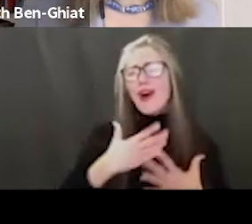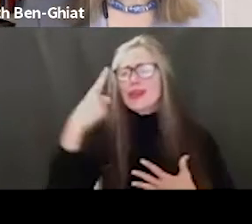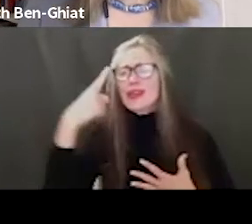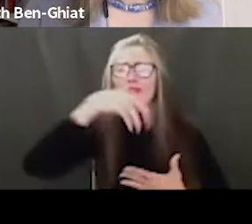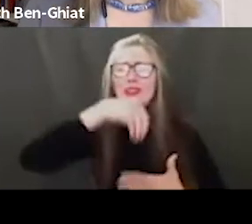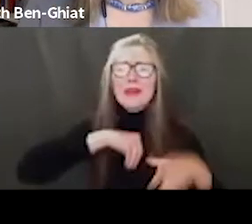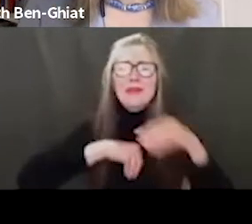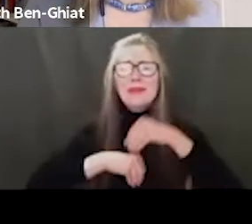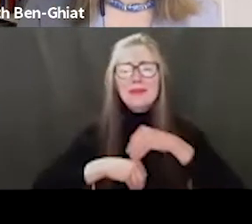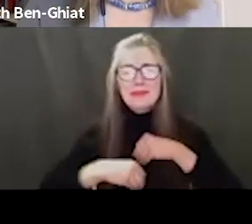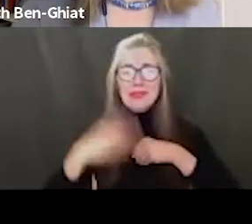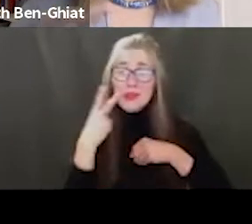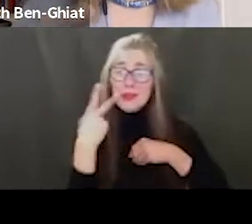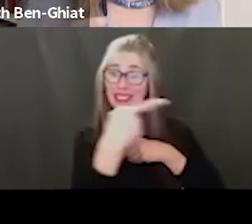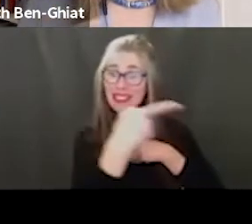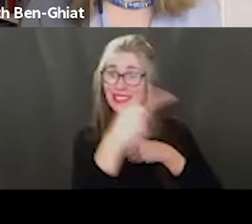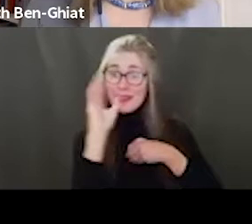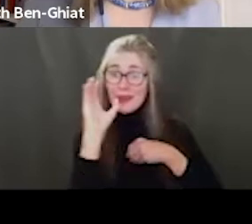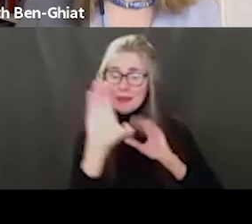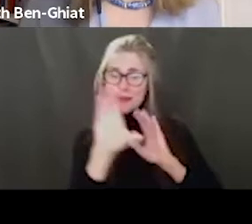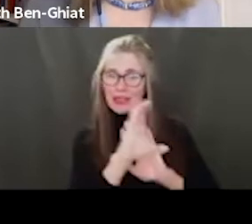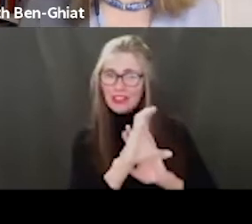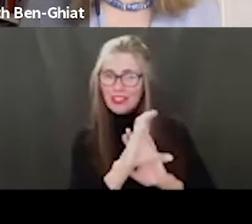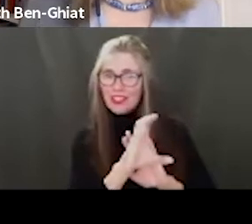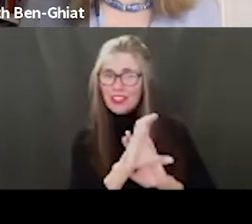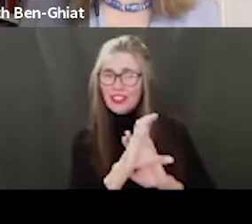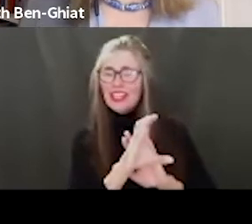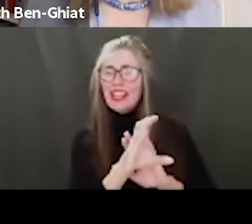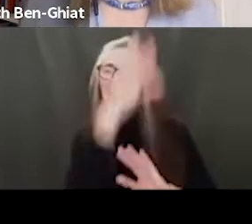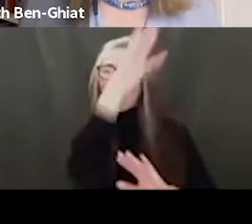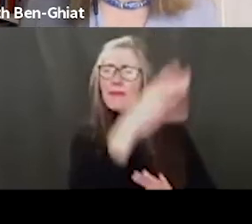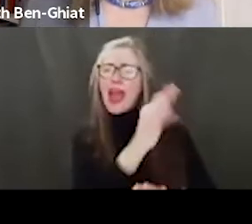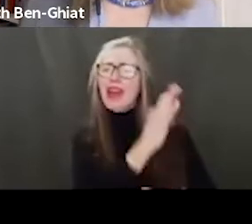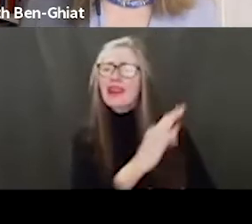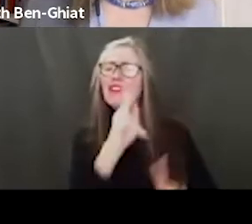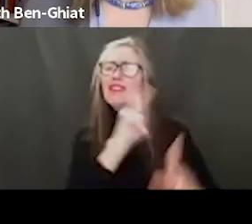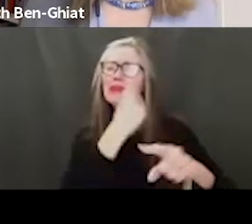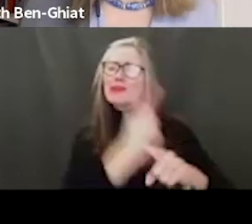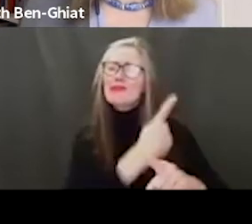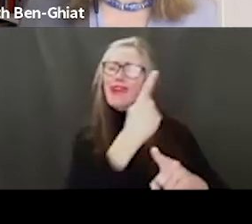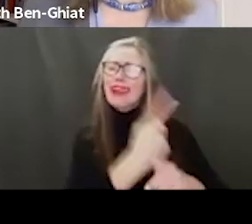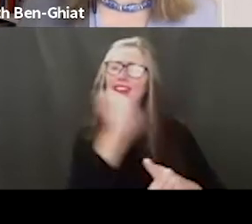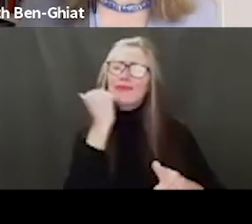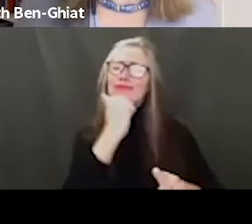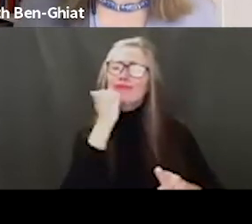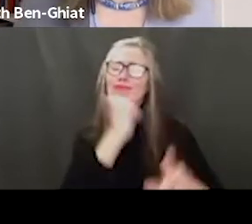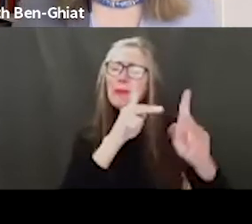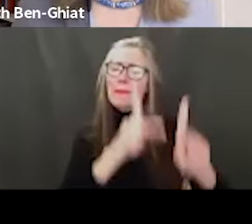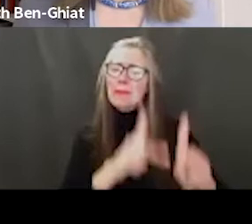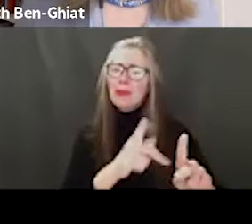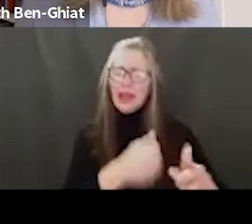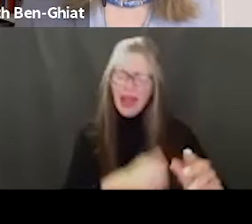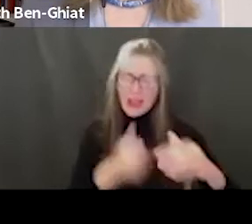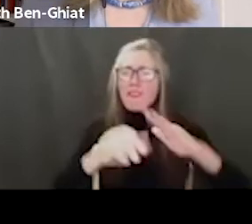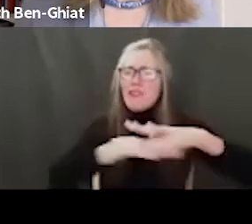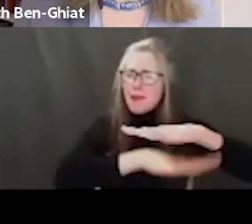so here is, and this kind of twofold thing of being a man of the people. So you're acclaimed from below, but